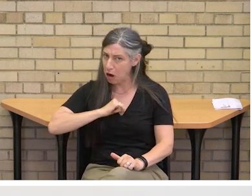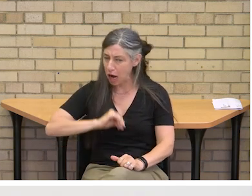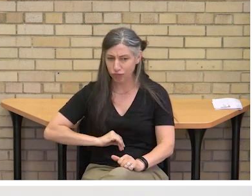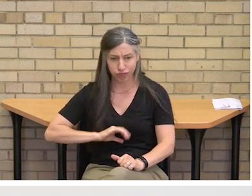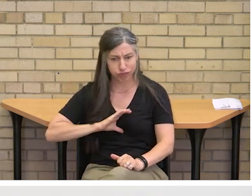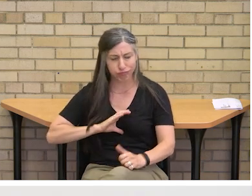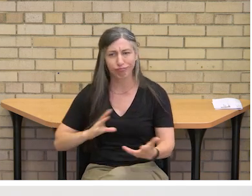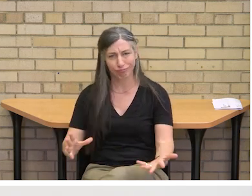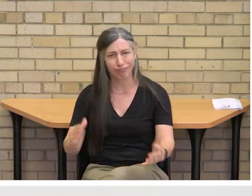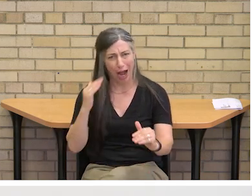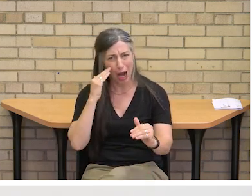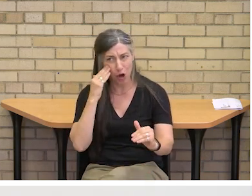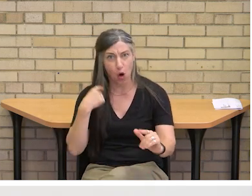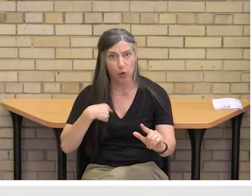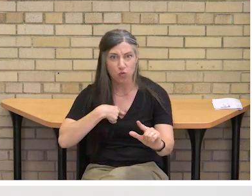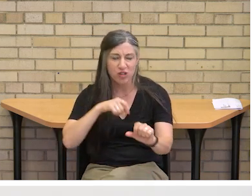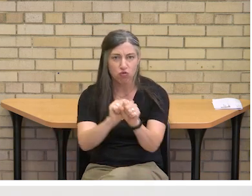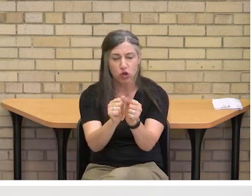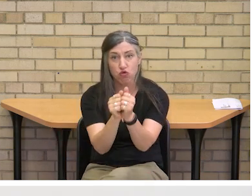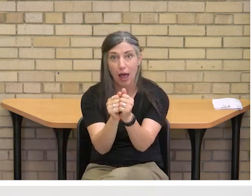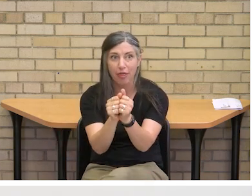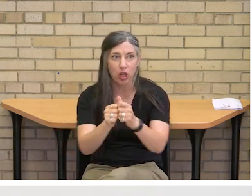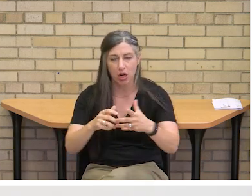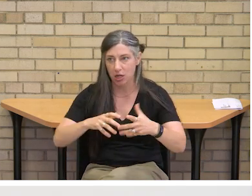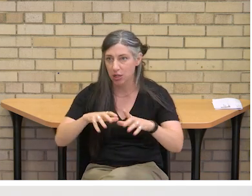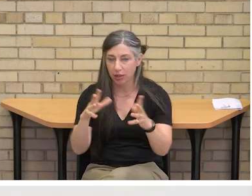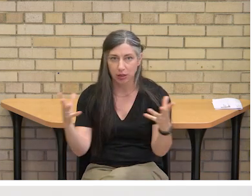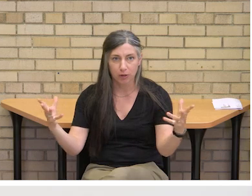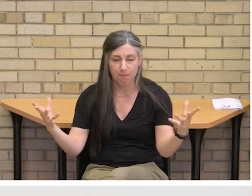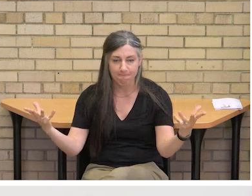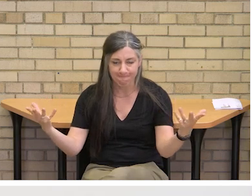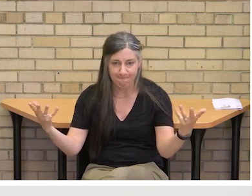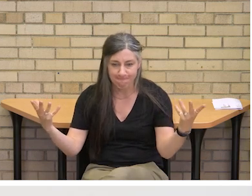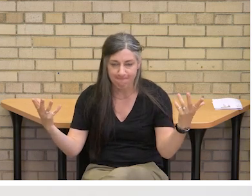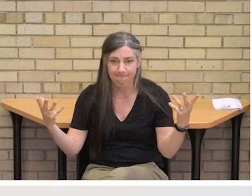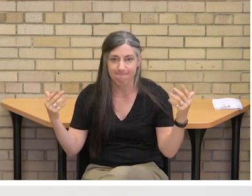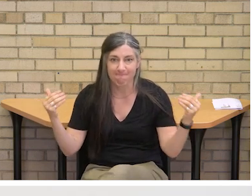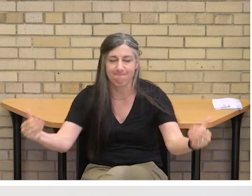It showed what we can all do when we kind of get together and make something happen. But